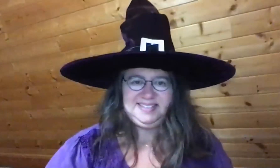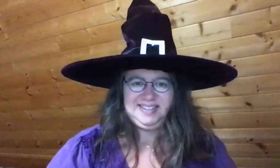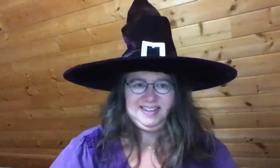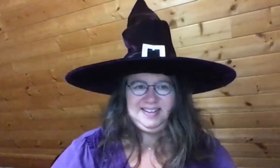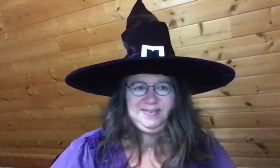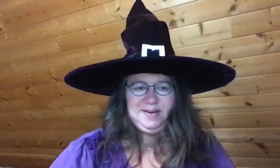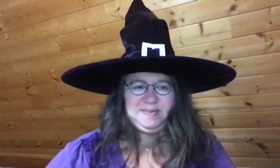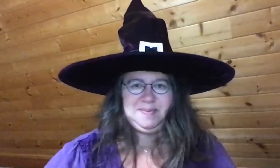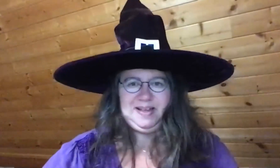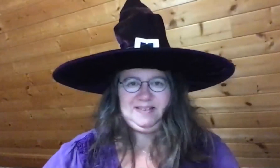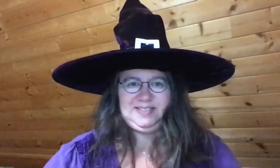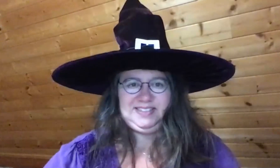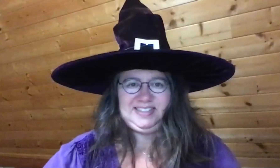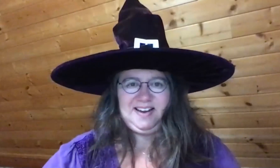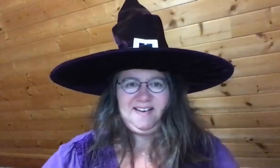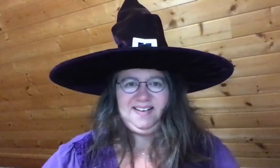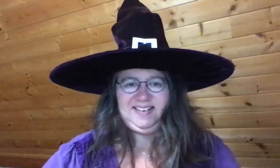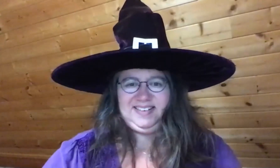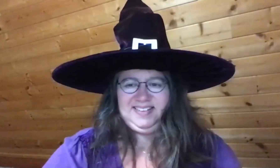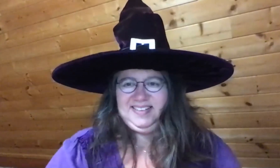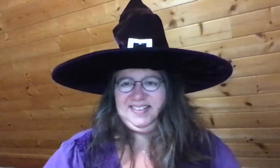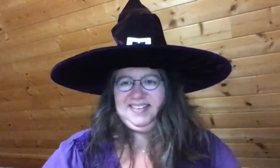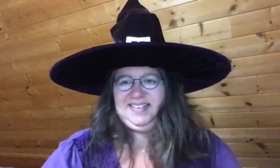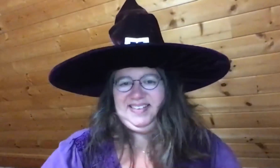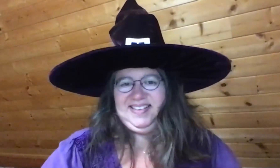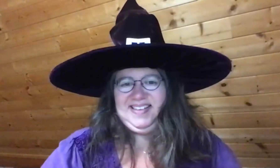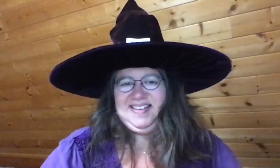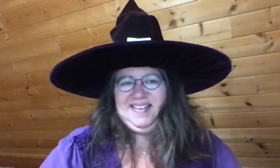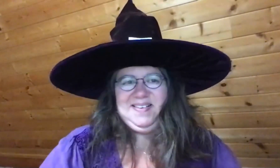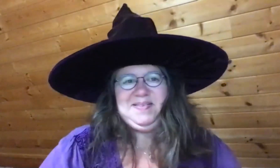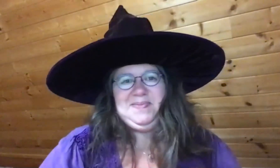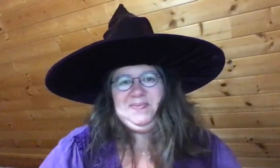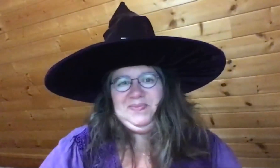Great. Let's see what people have to share.